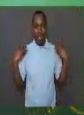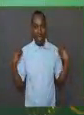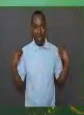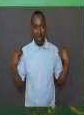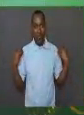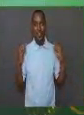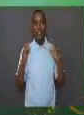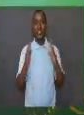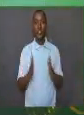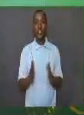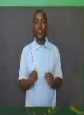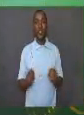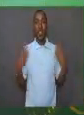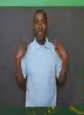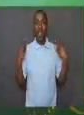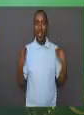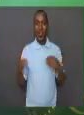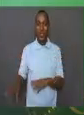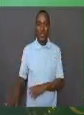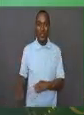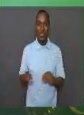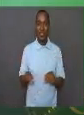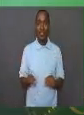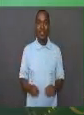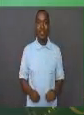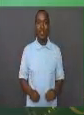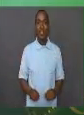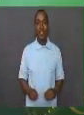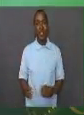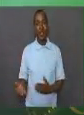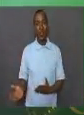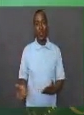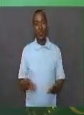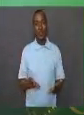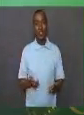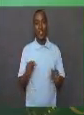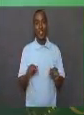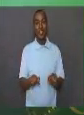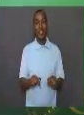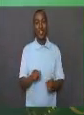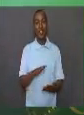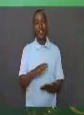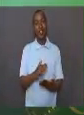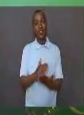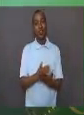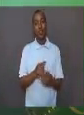Hello, teacher. Hello, students. Welcome to today's